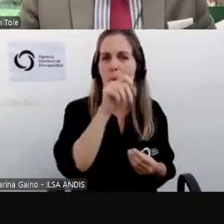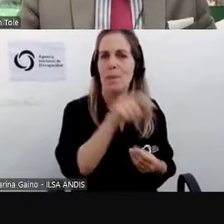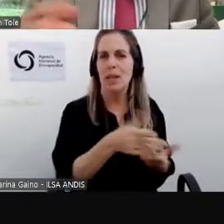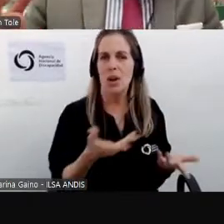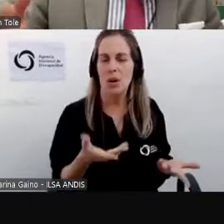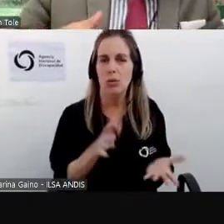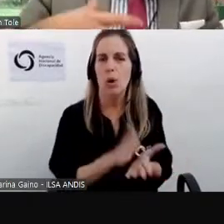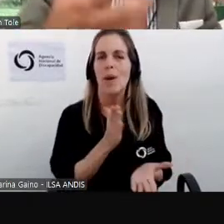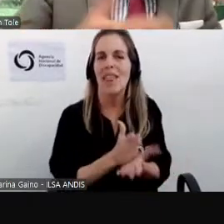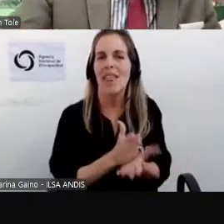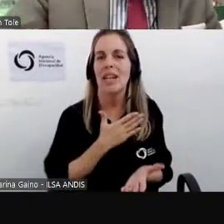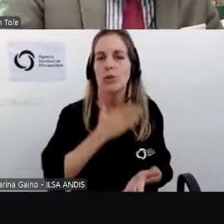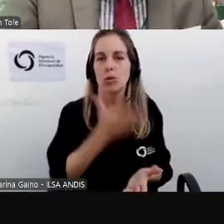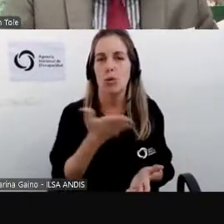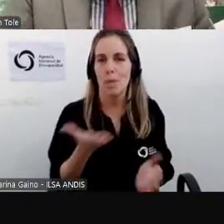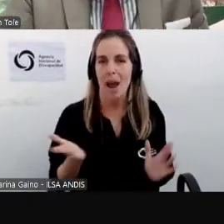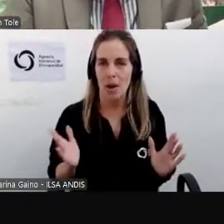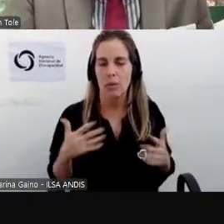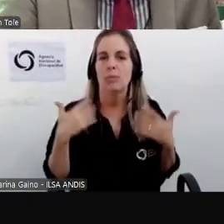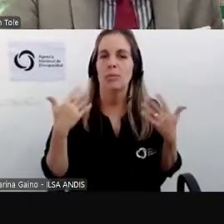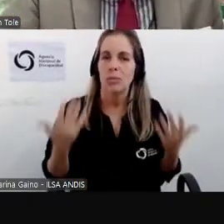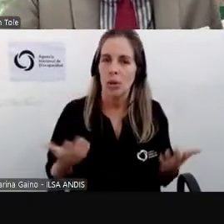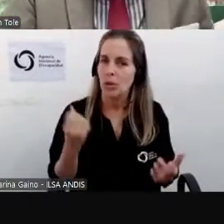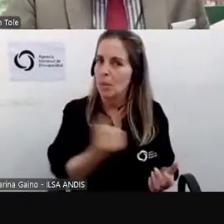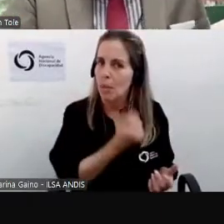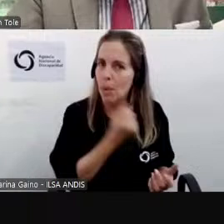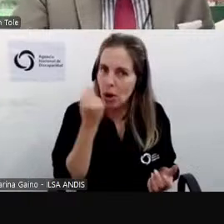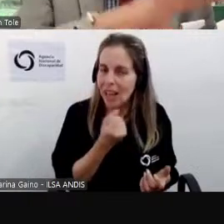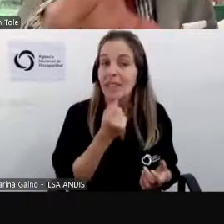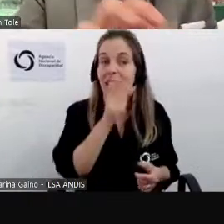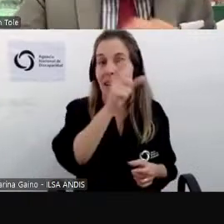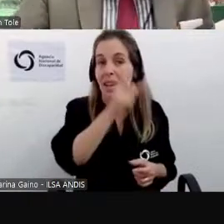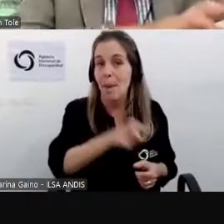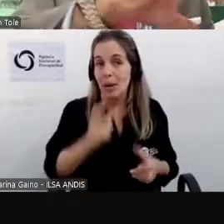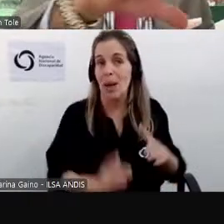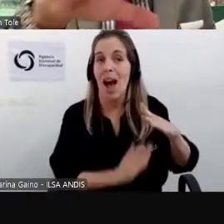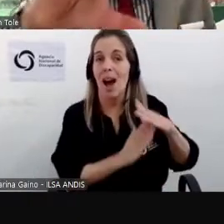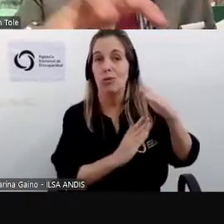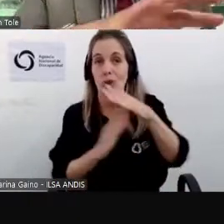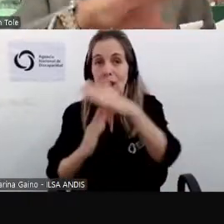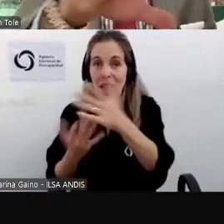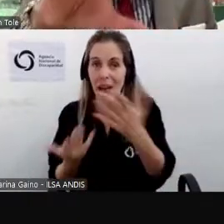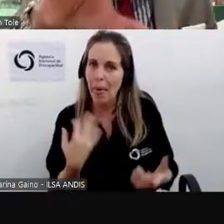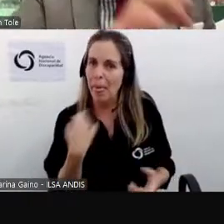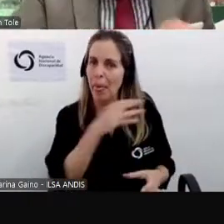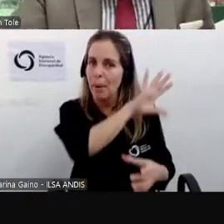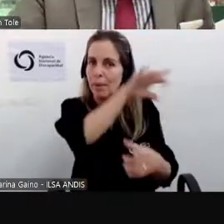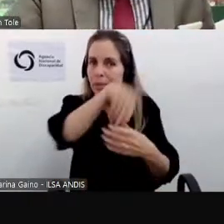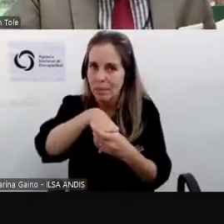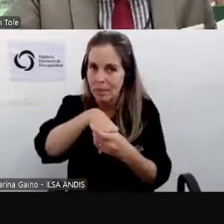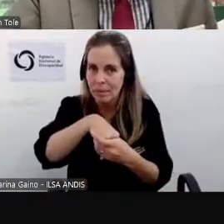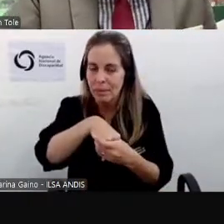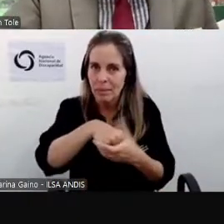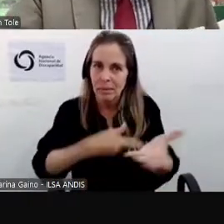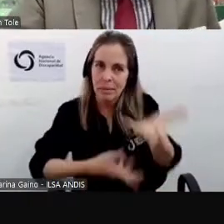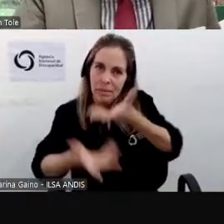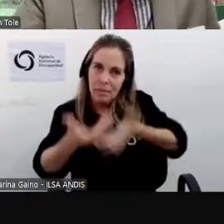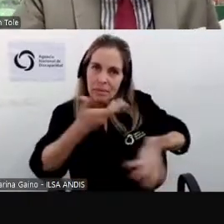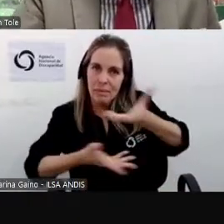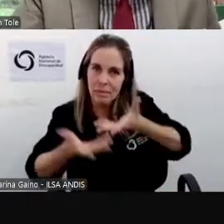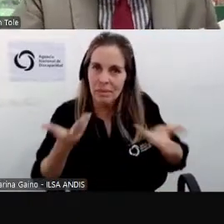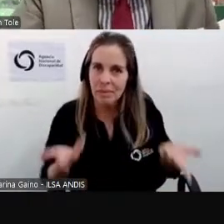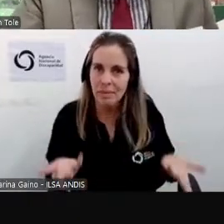and the way in which they consider the implementation of rights in the company. That's why